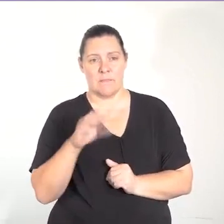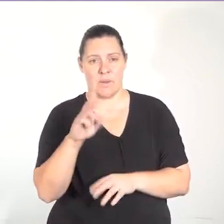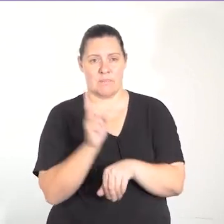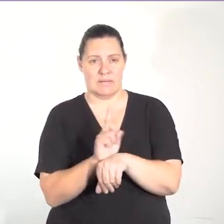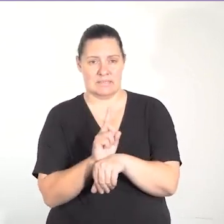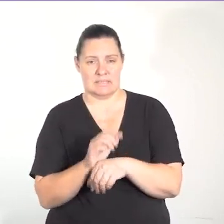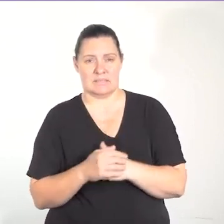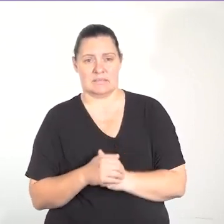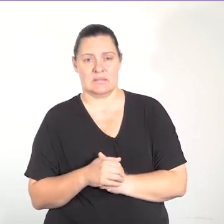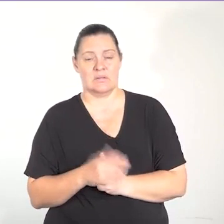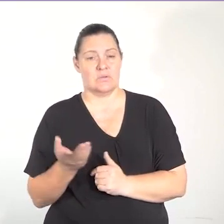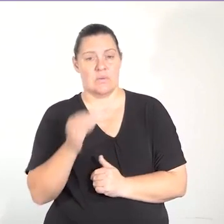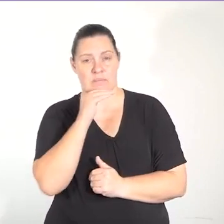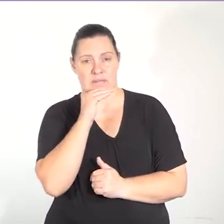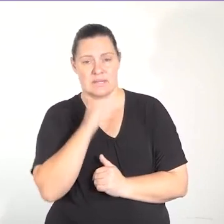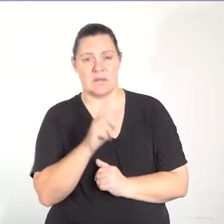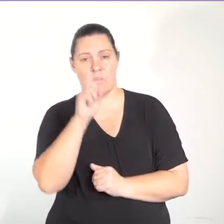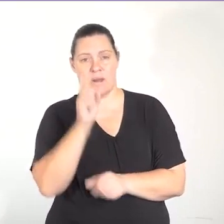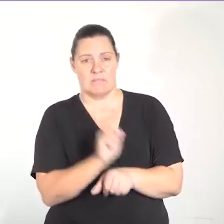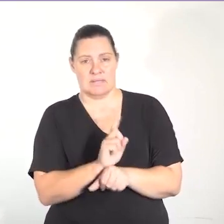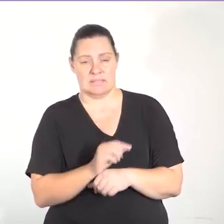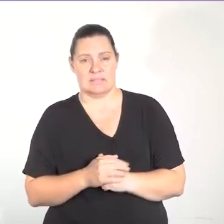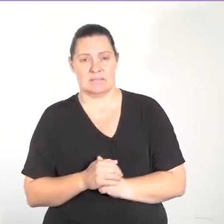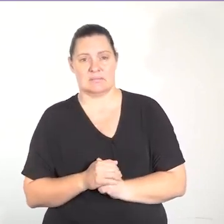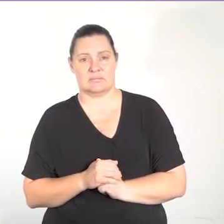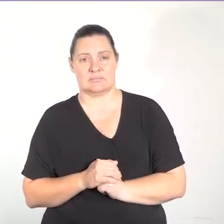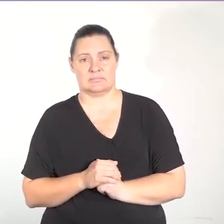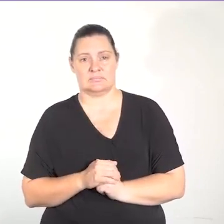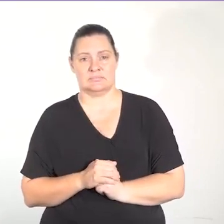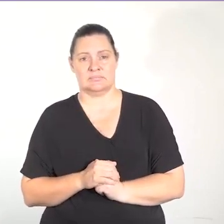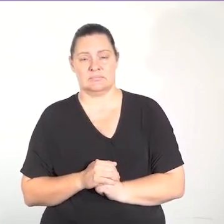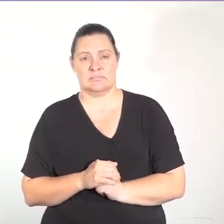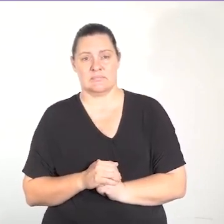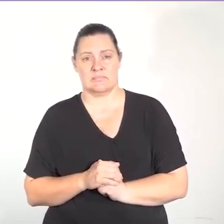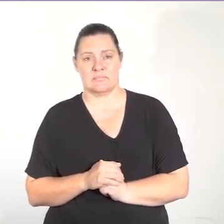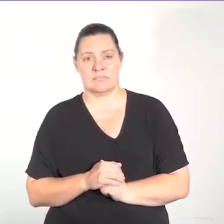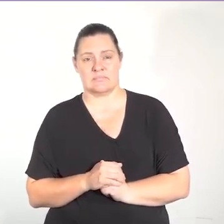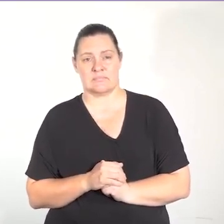per minute. So this is 1 minute.